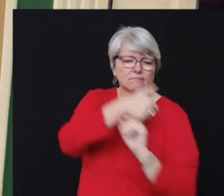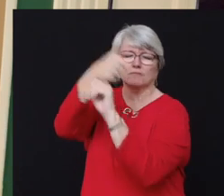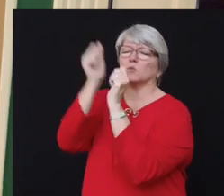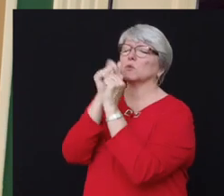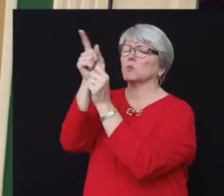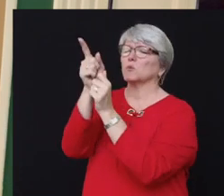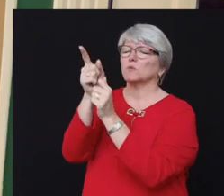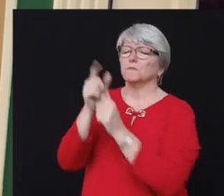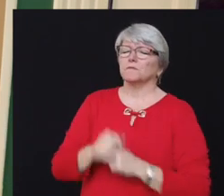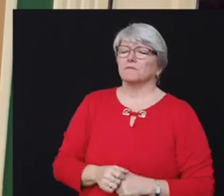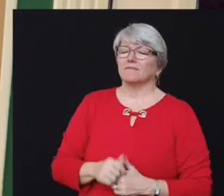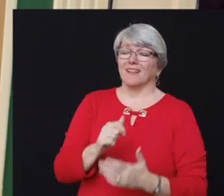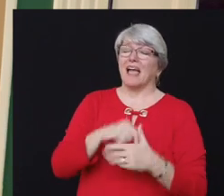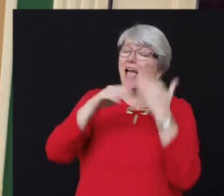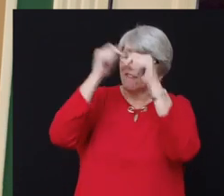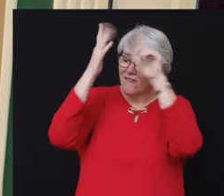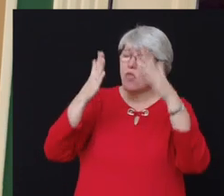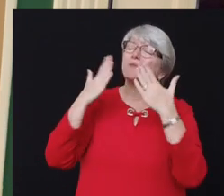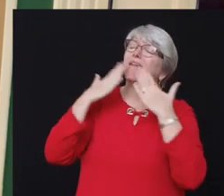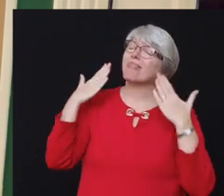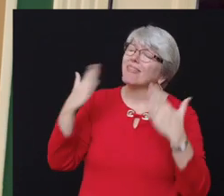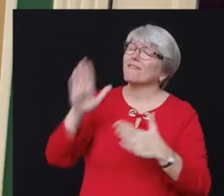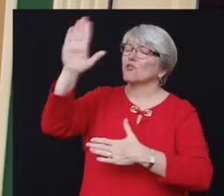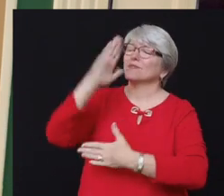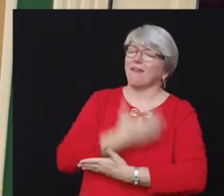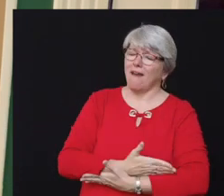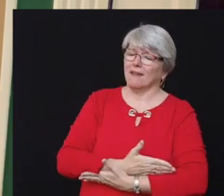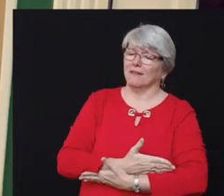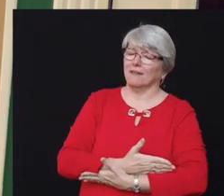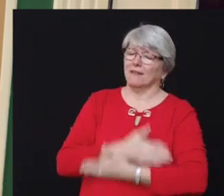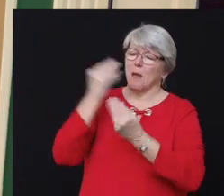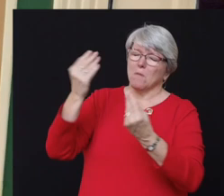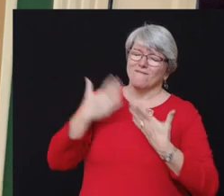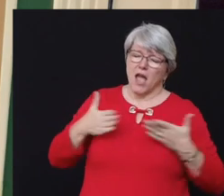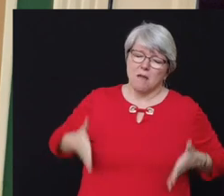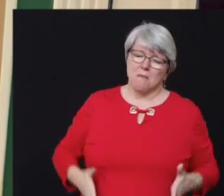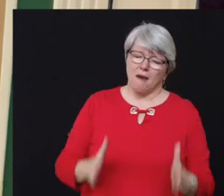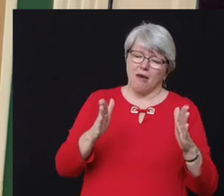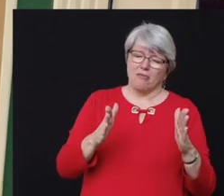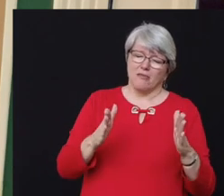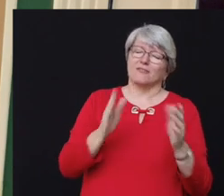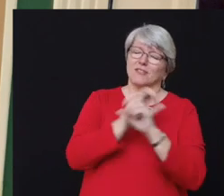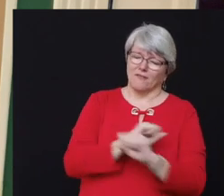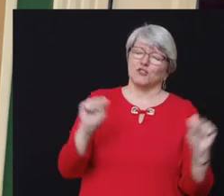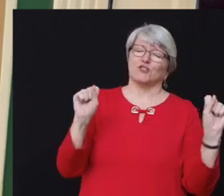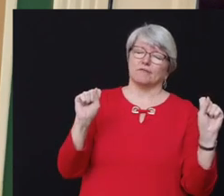way. Heavenly Father, we're so grateful for your Son that provided a path to